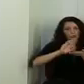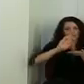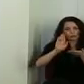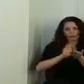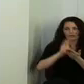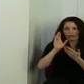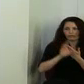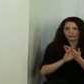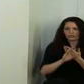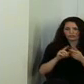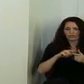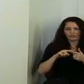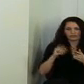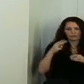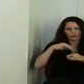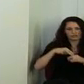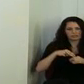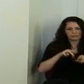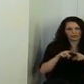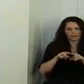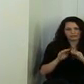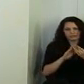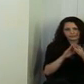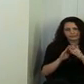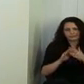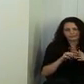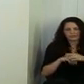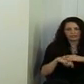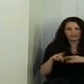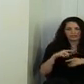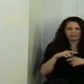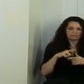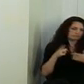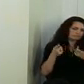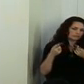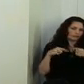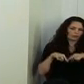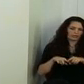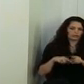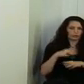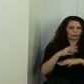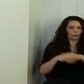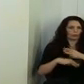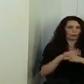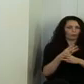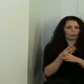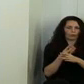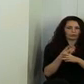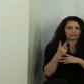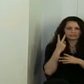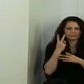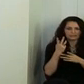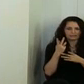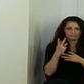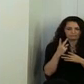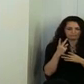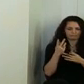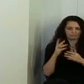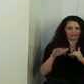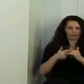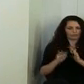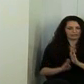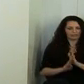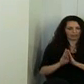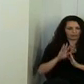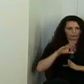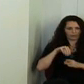participate with us as community as we reach out into the world, as we allow that spirituality to develop within us, and